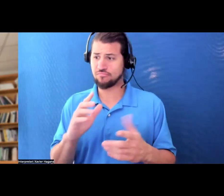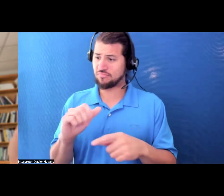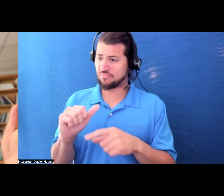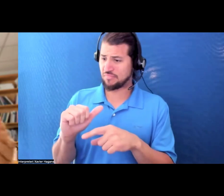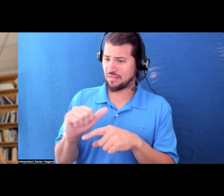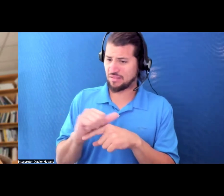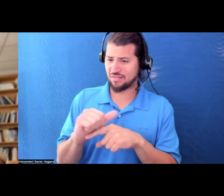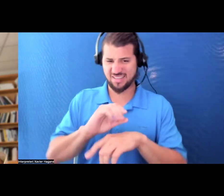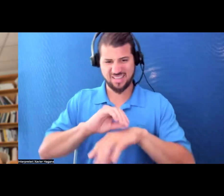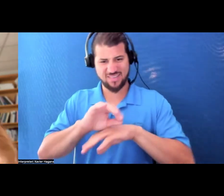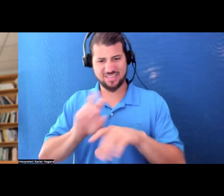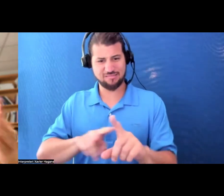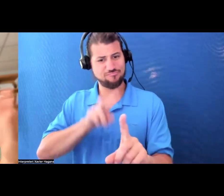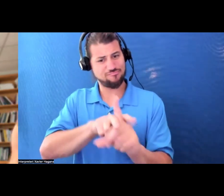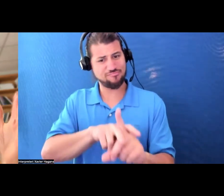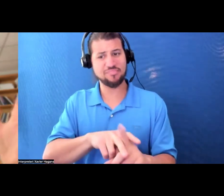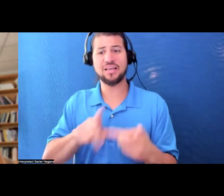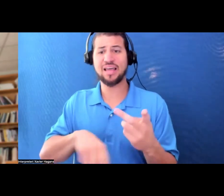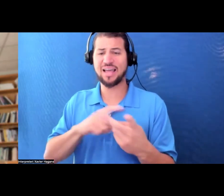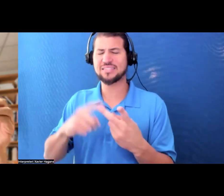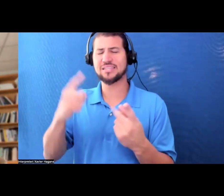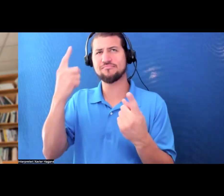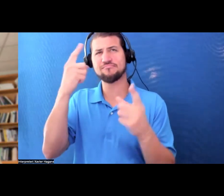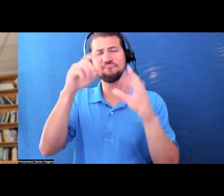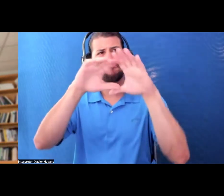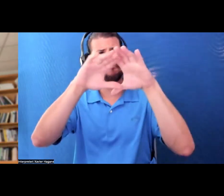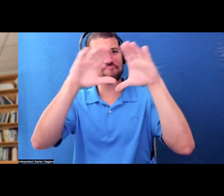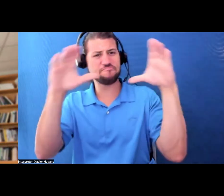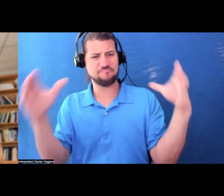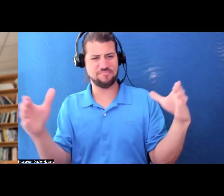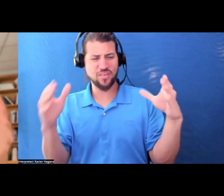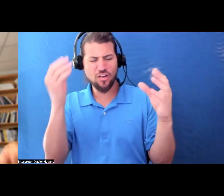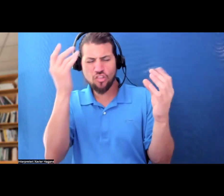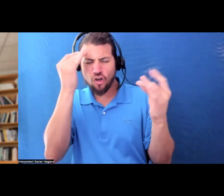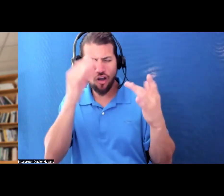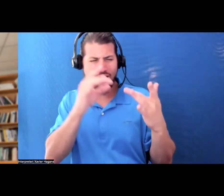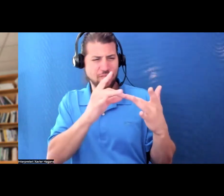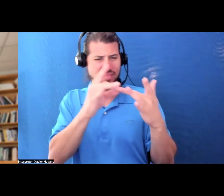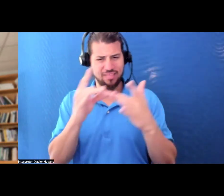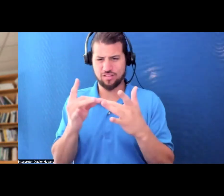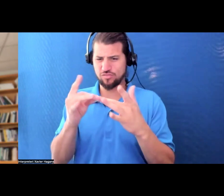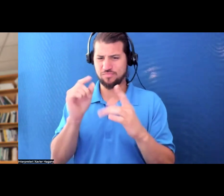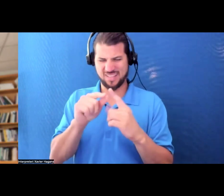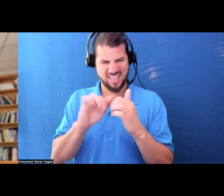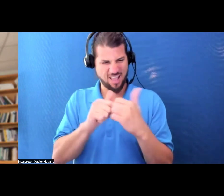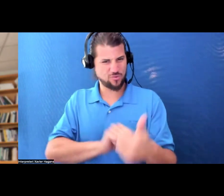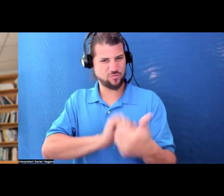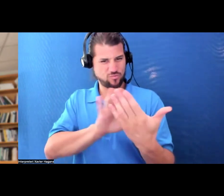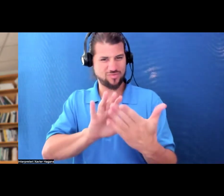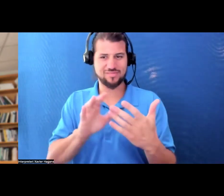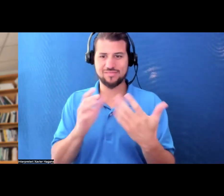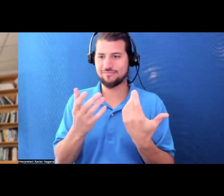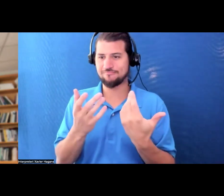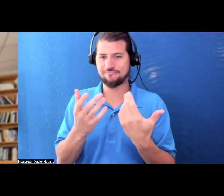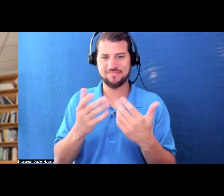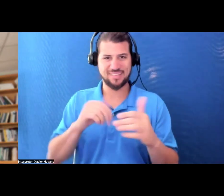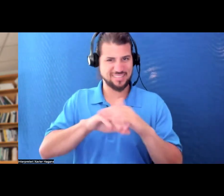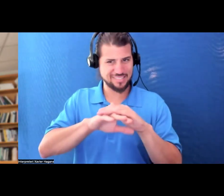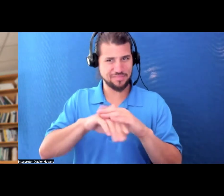of principled thought leadership on how one may address sort of accessibility in the classroom. What I heard